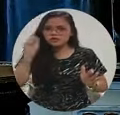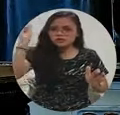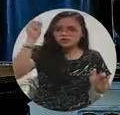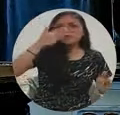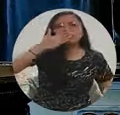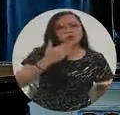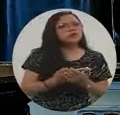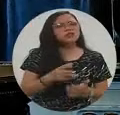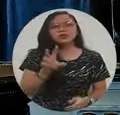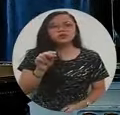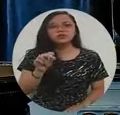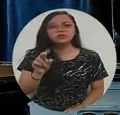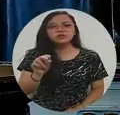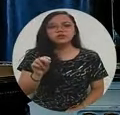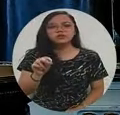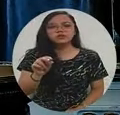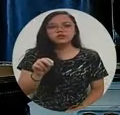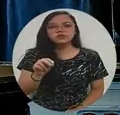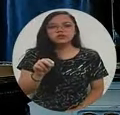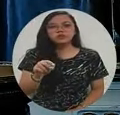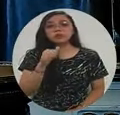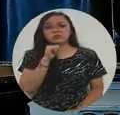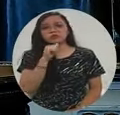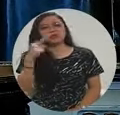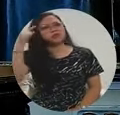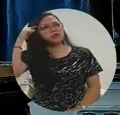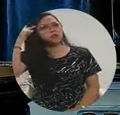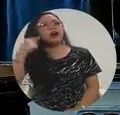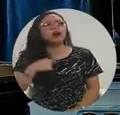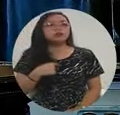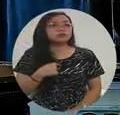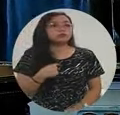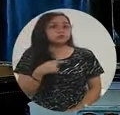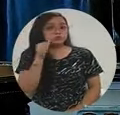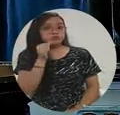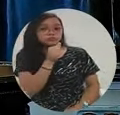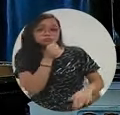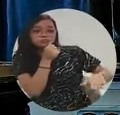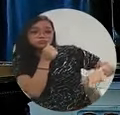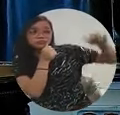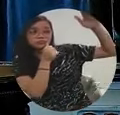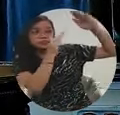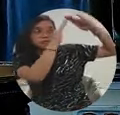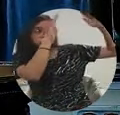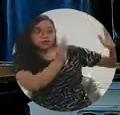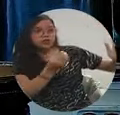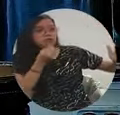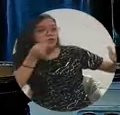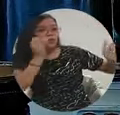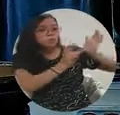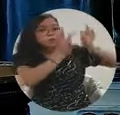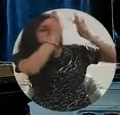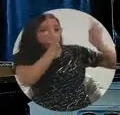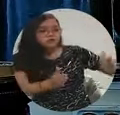Is it that sometimes we think that way? Oh, I'm a Christian, you know, I'm okay. Sometimes we think it's automatic.